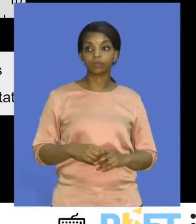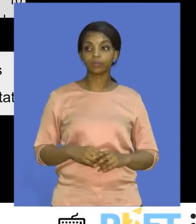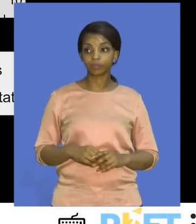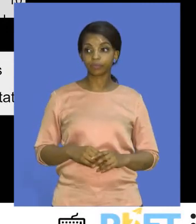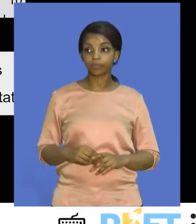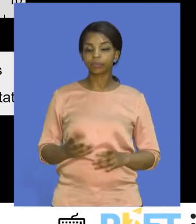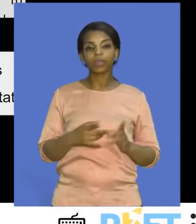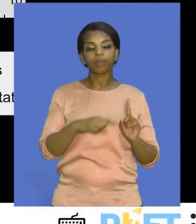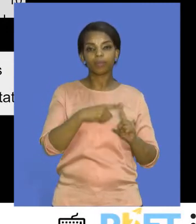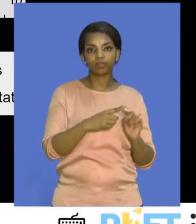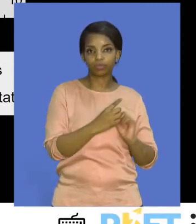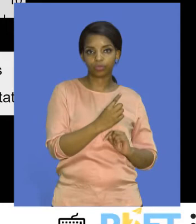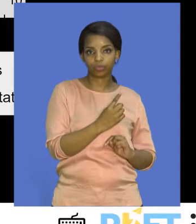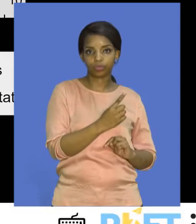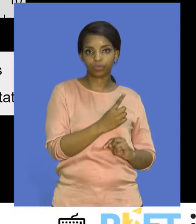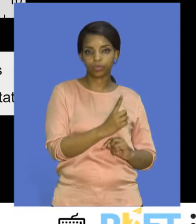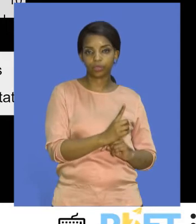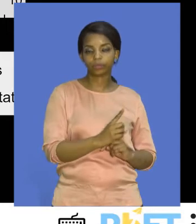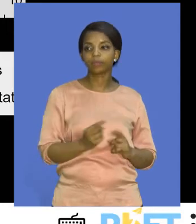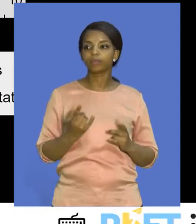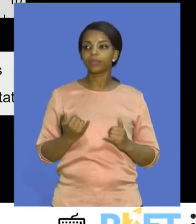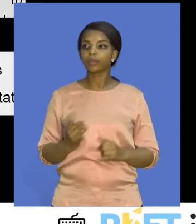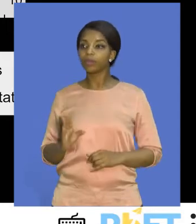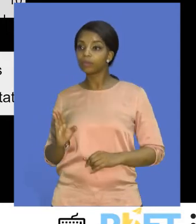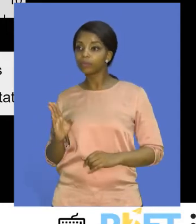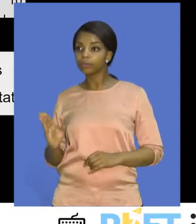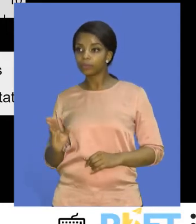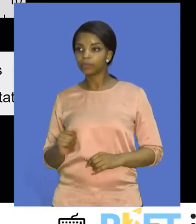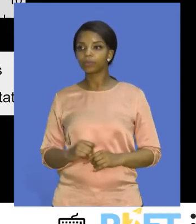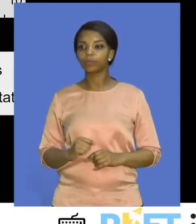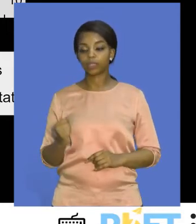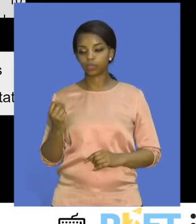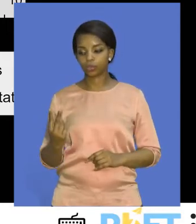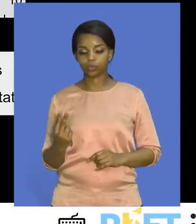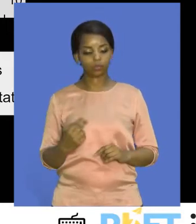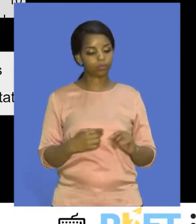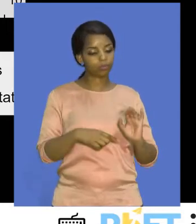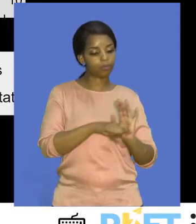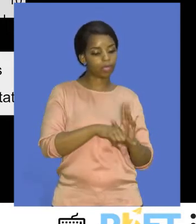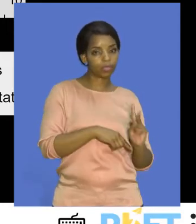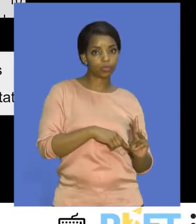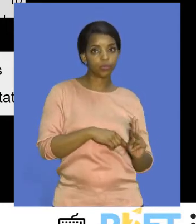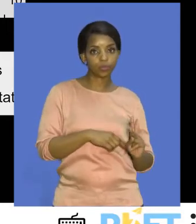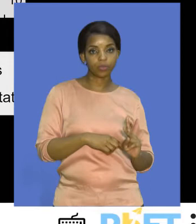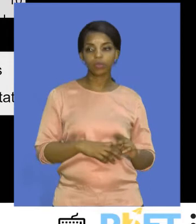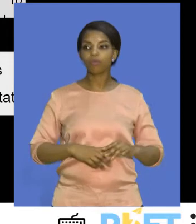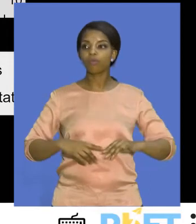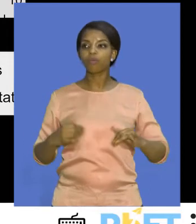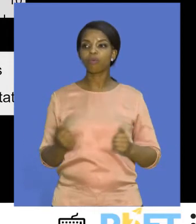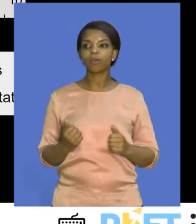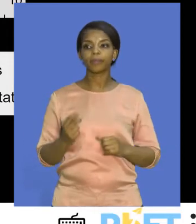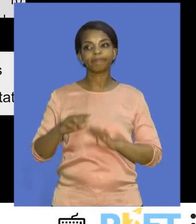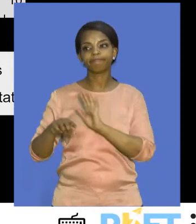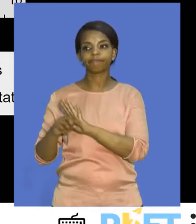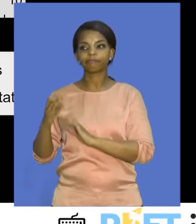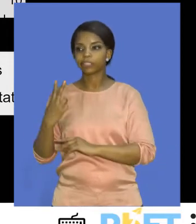between them. So we have doubled Q1, okay? We are also doubling Q2. Already, the force has